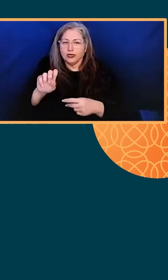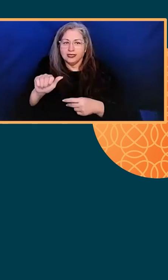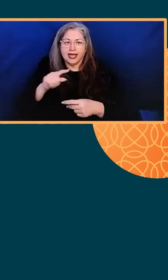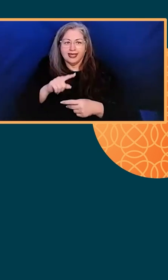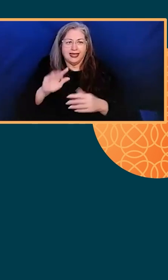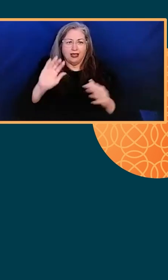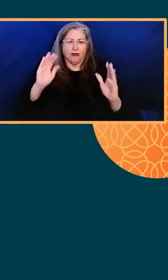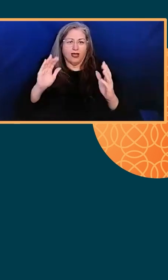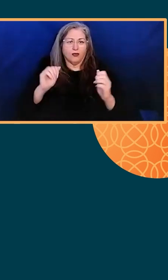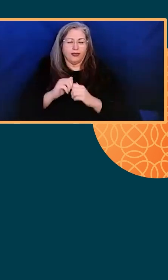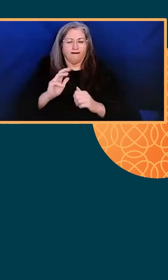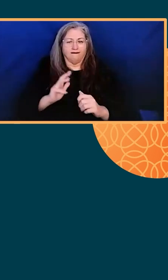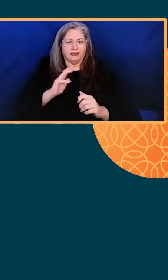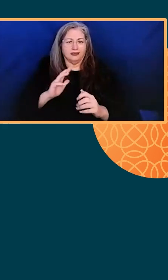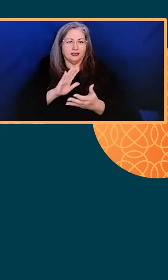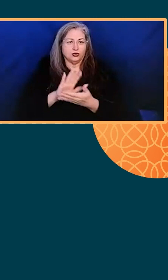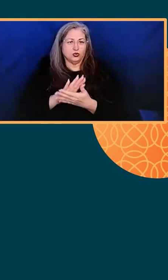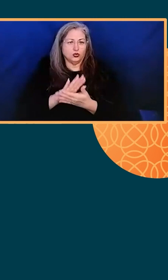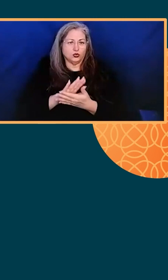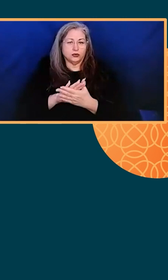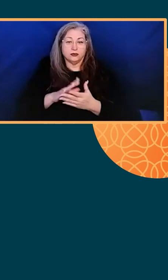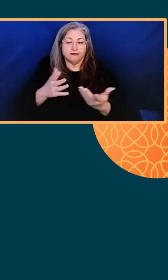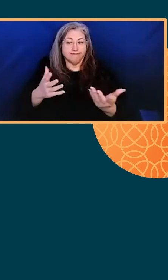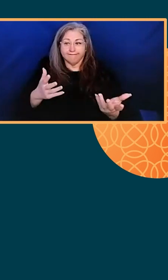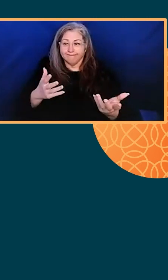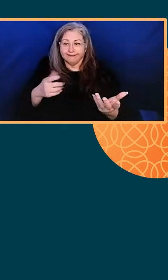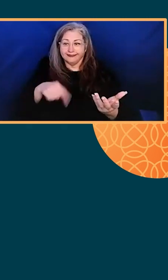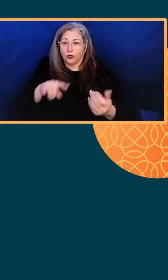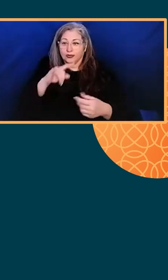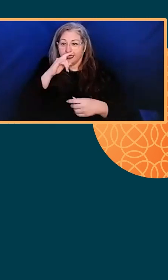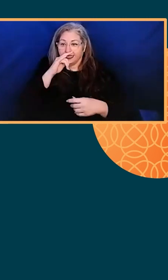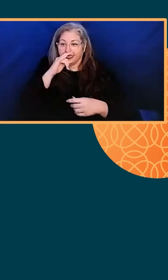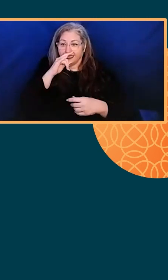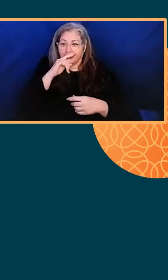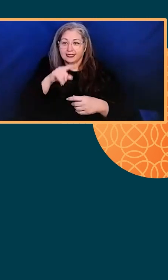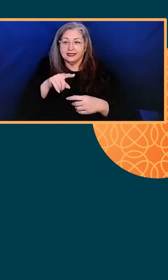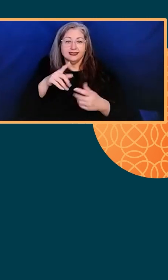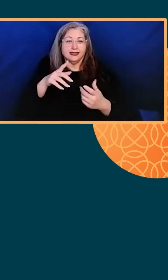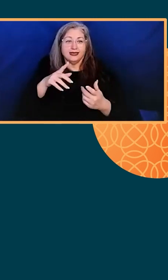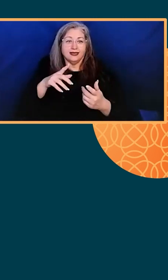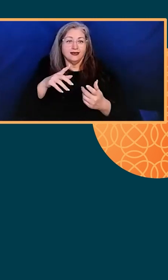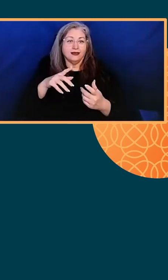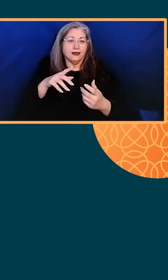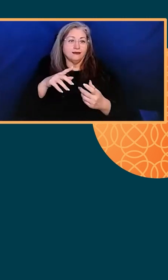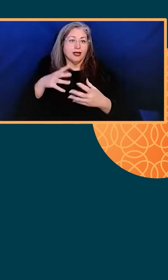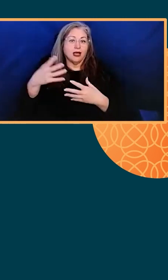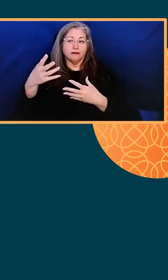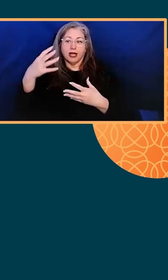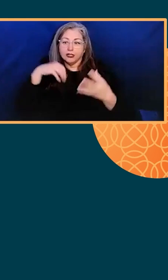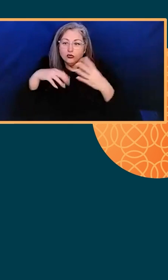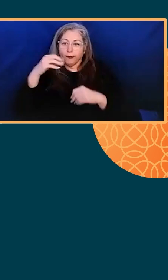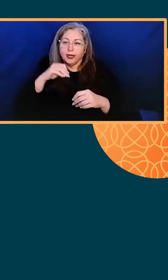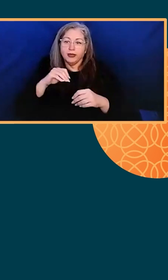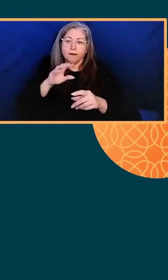the fanciest schools. And yeah, I mean, these kids are consuming lots of American popular culture and the accents